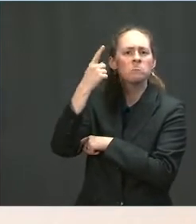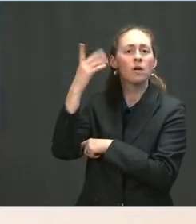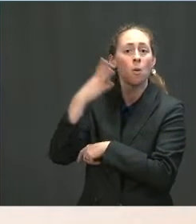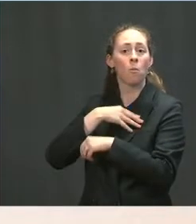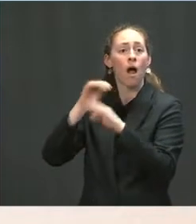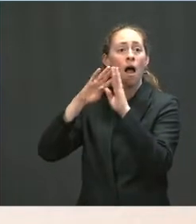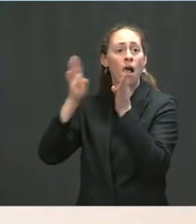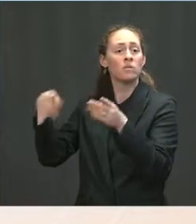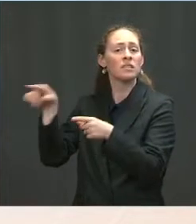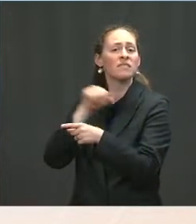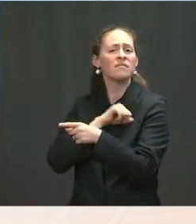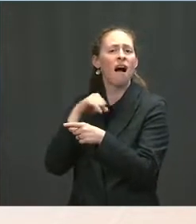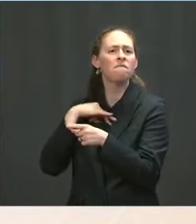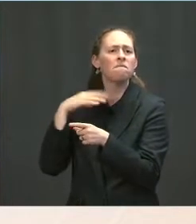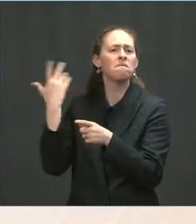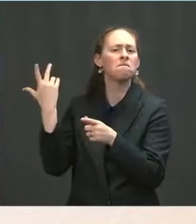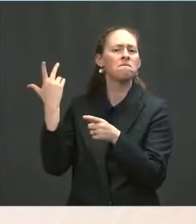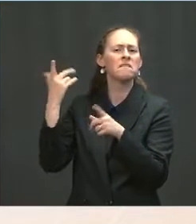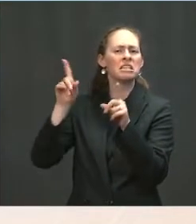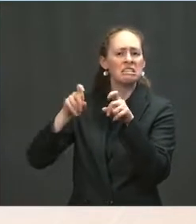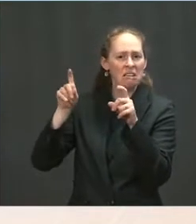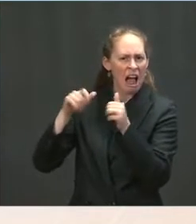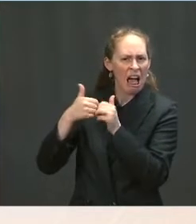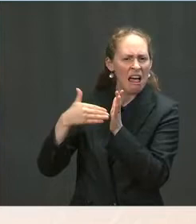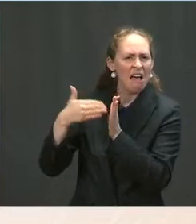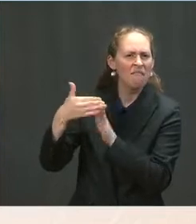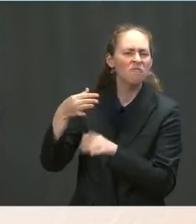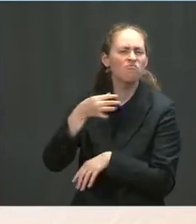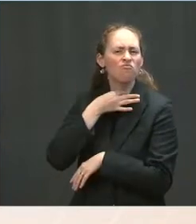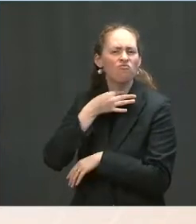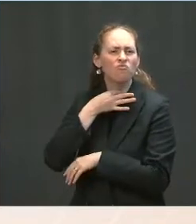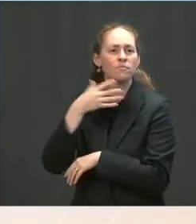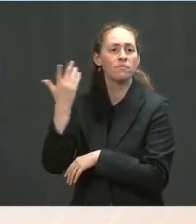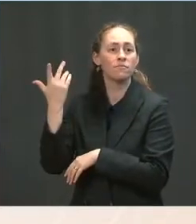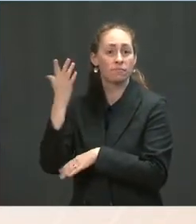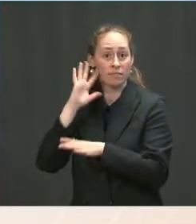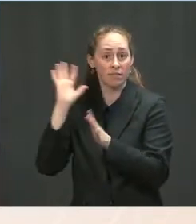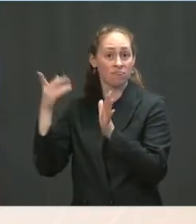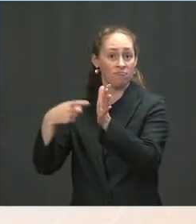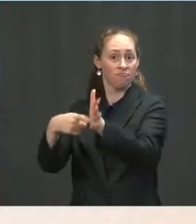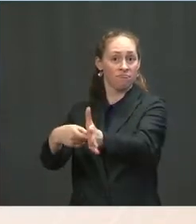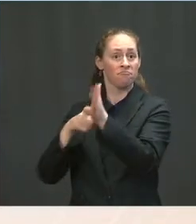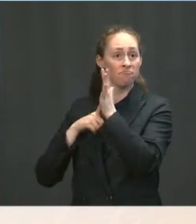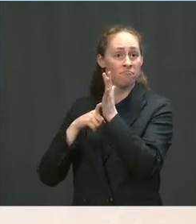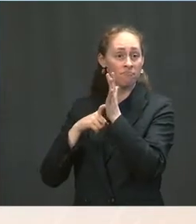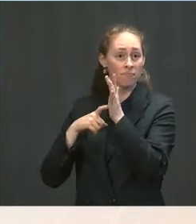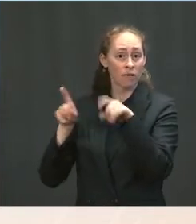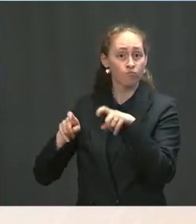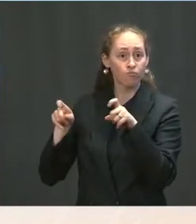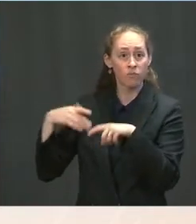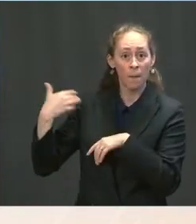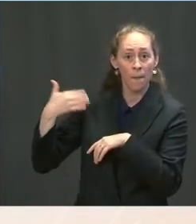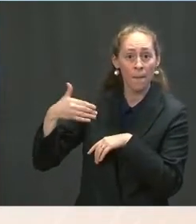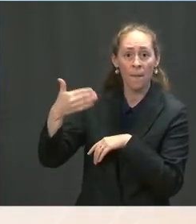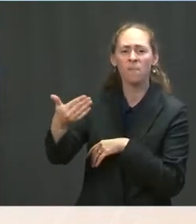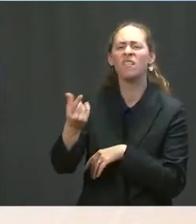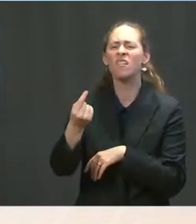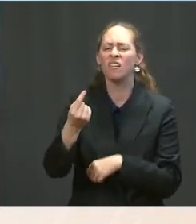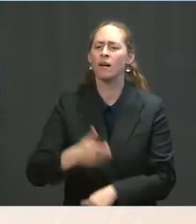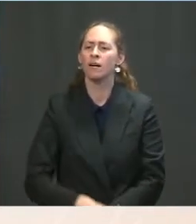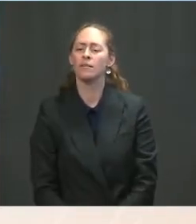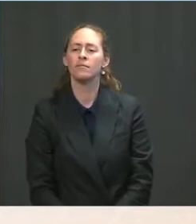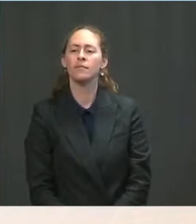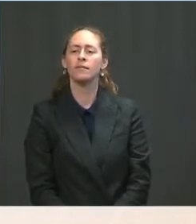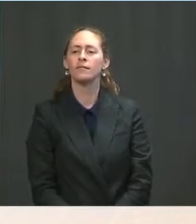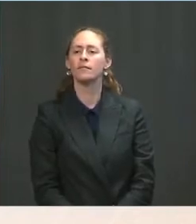this news about transmission, there are plans to ramp up that testing. So we're going to continue to follow the guidance that's been let out, that's been